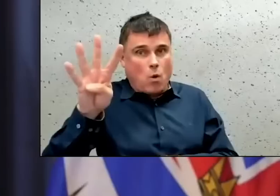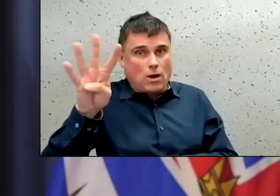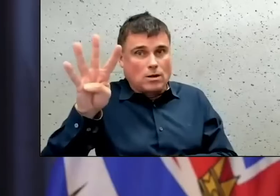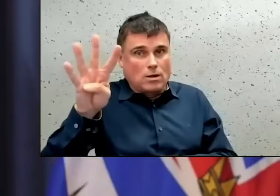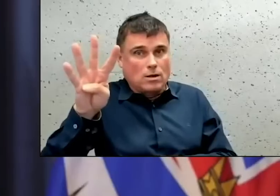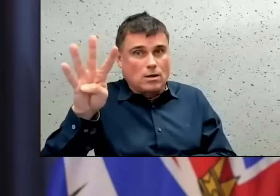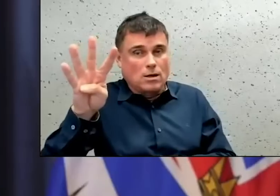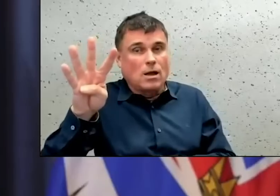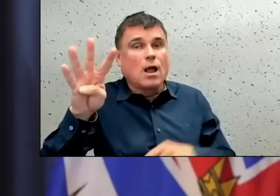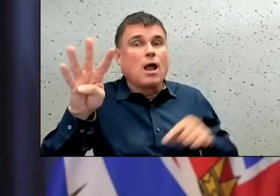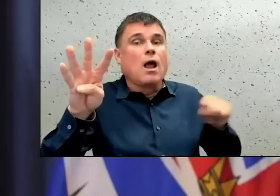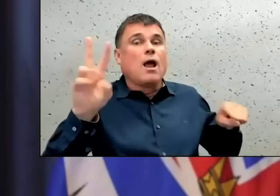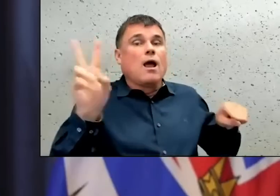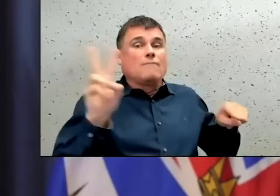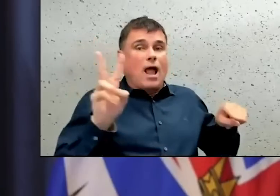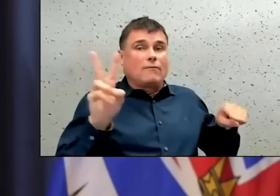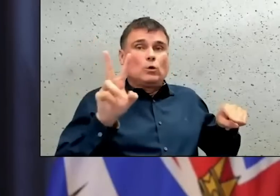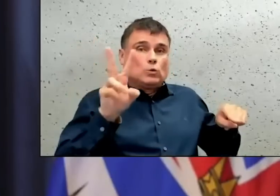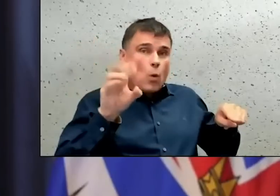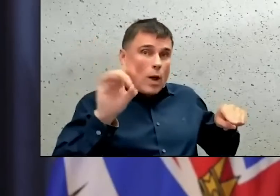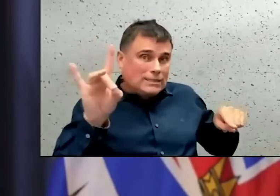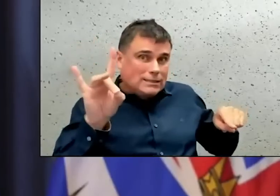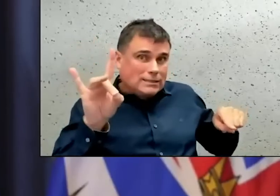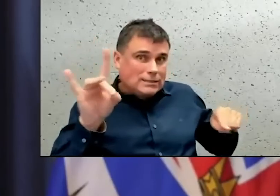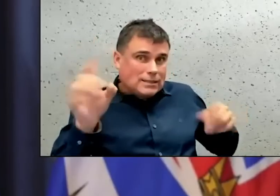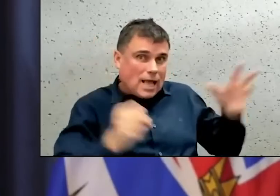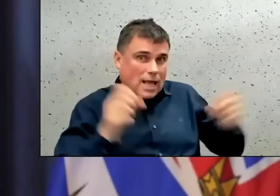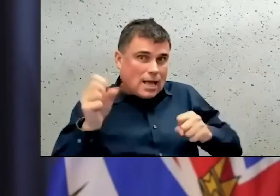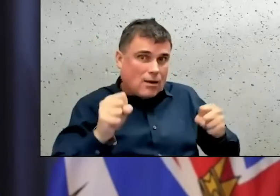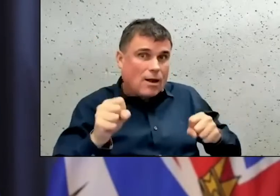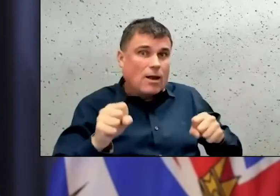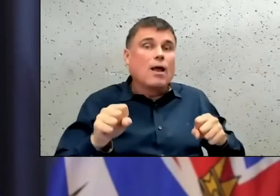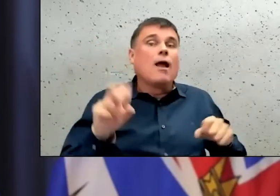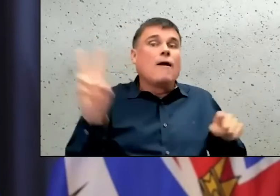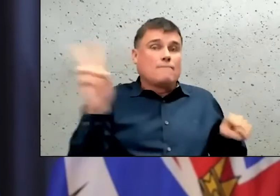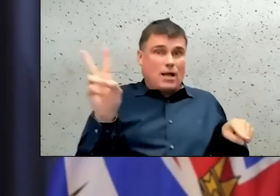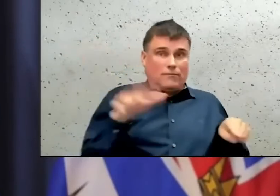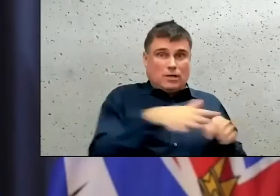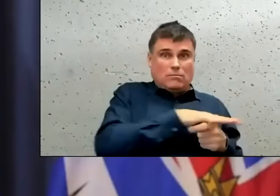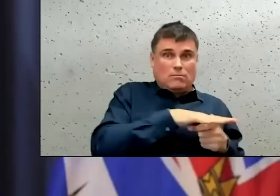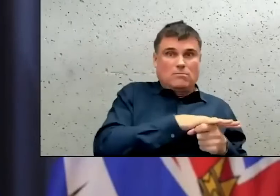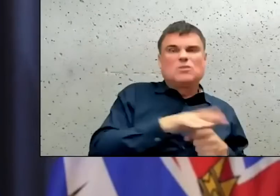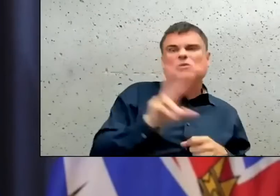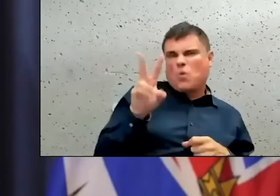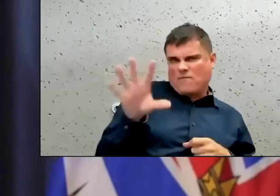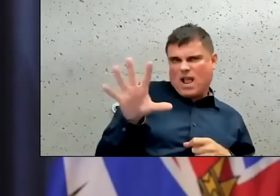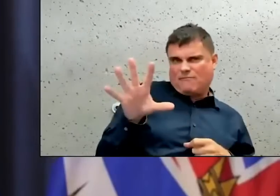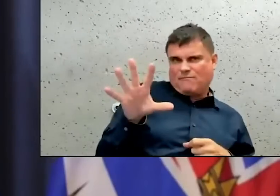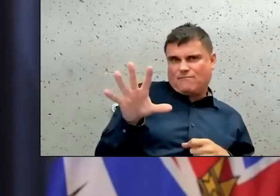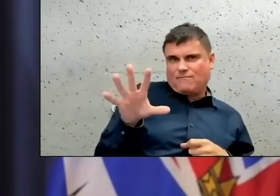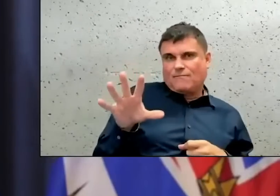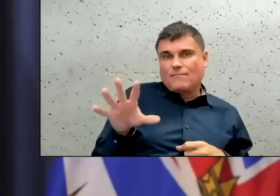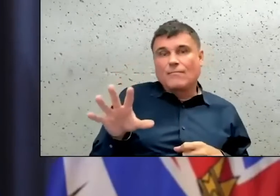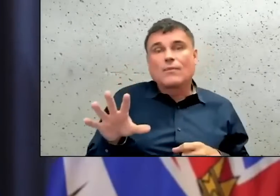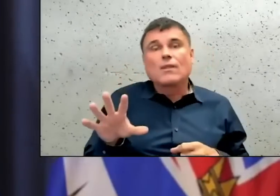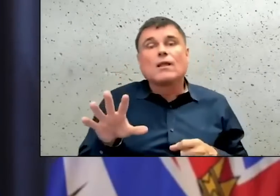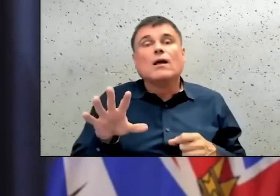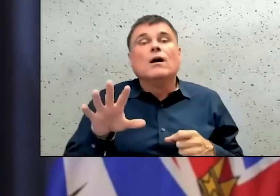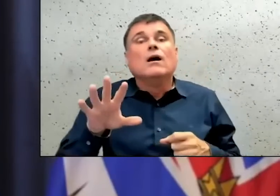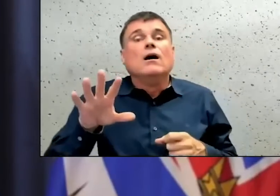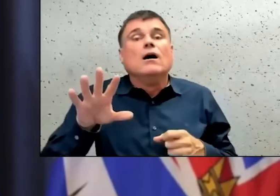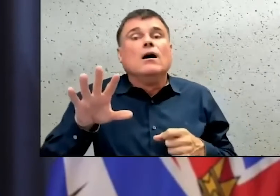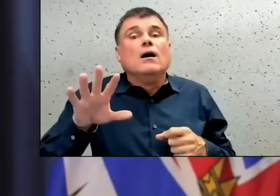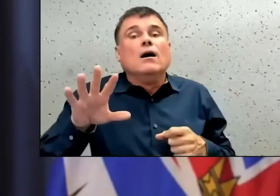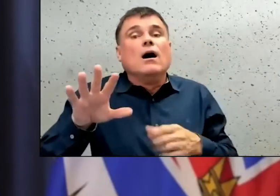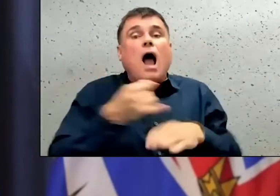Health, 143 in Vancouver Island Health, and 255 in the Provincial Health Services Authority. Getting through